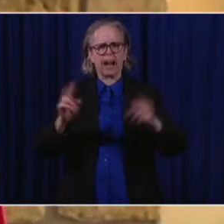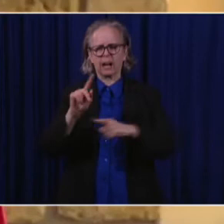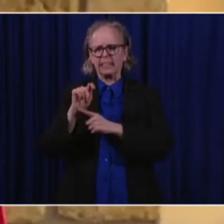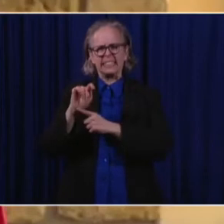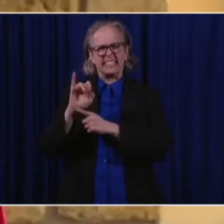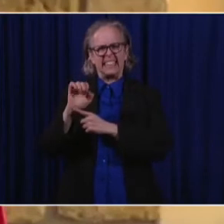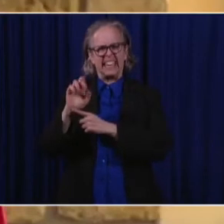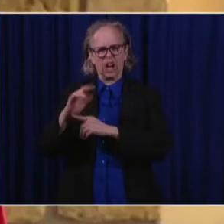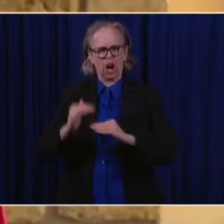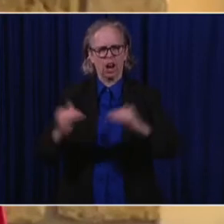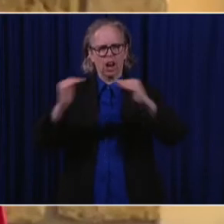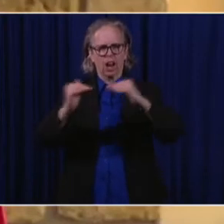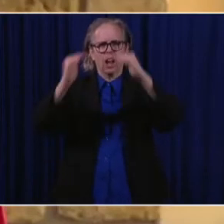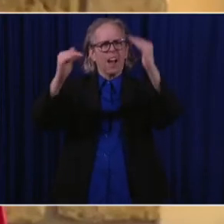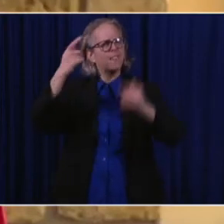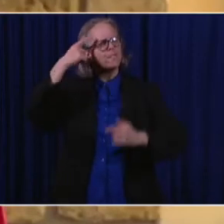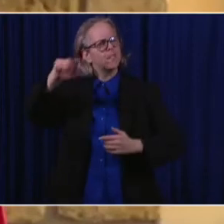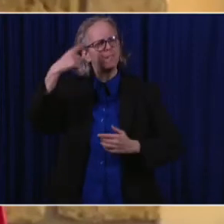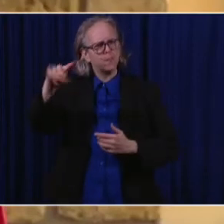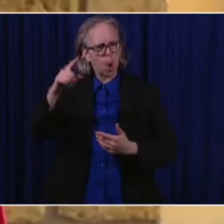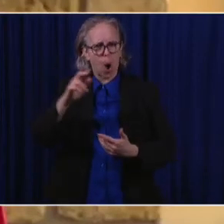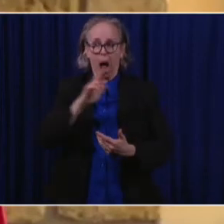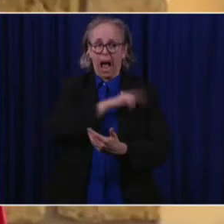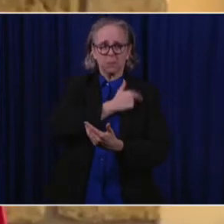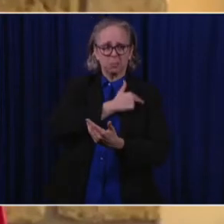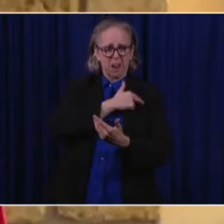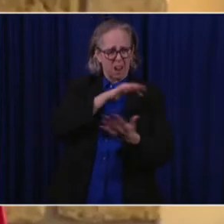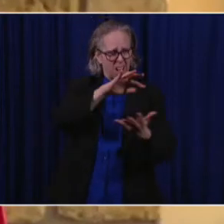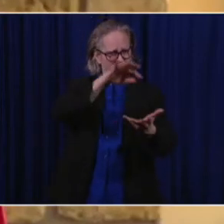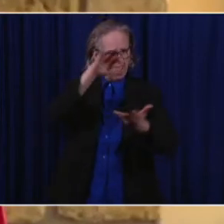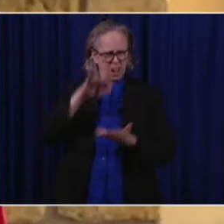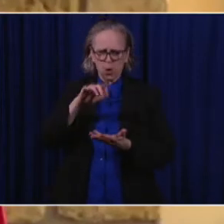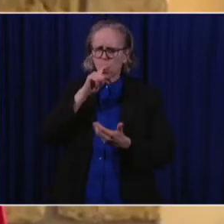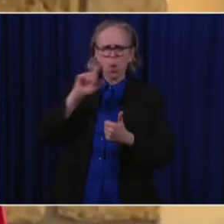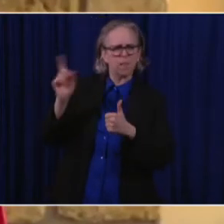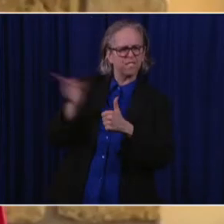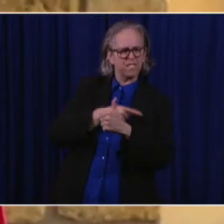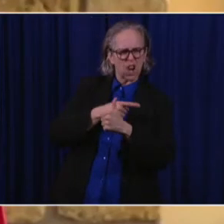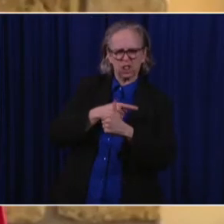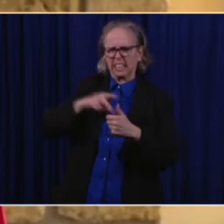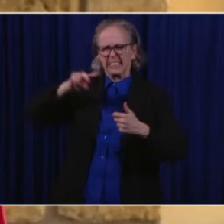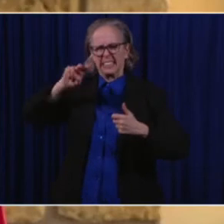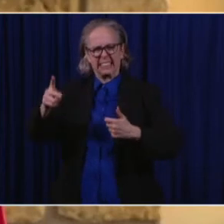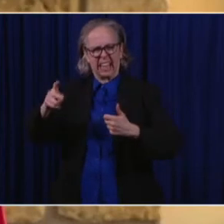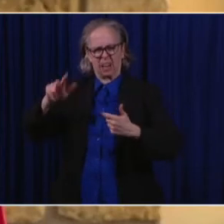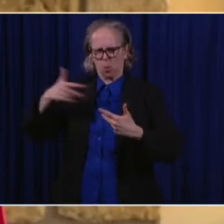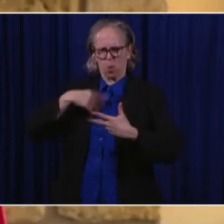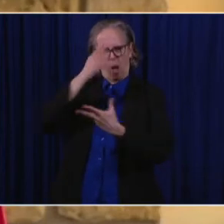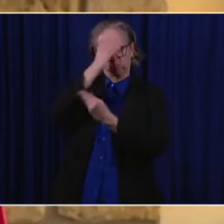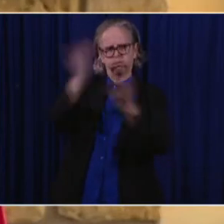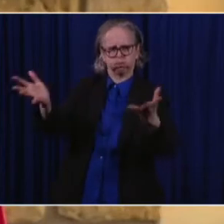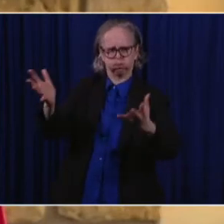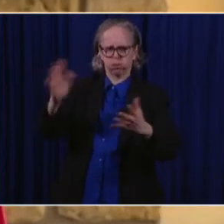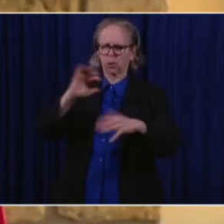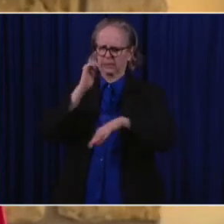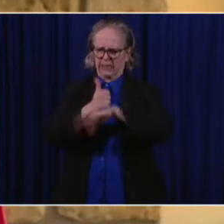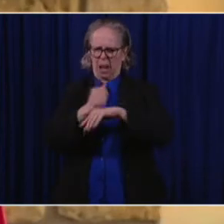or whether we announce it, I don't know, but we'll certainly make that public. So when you go to the doctor's on the phone, getting a negative